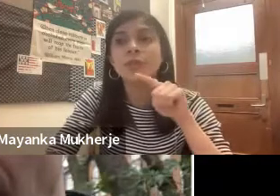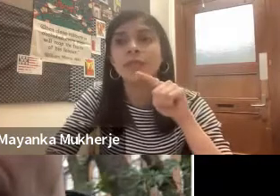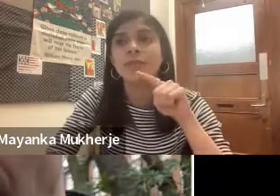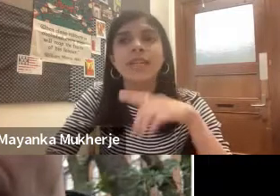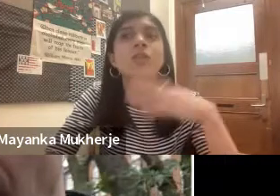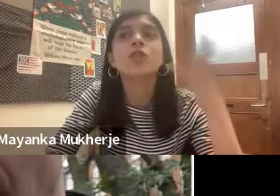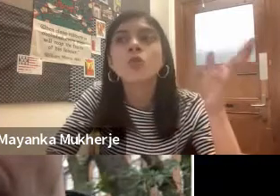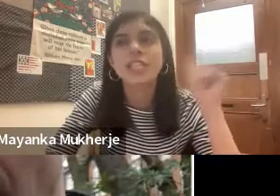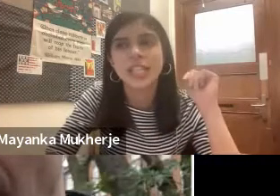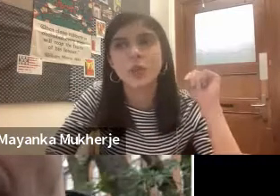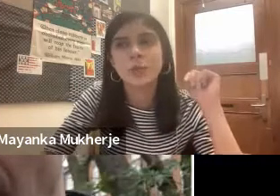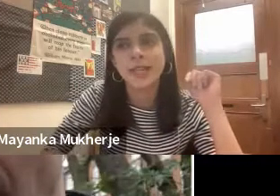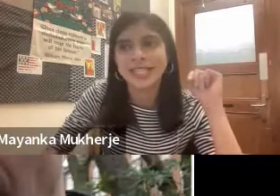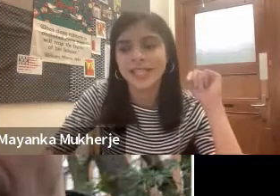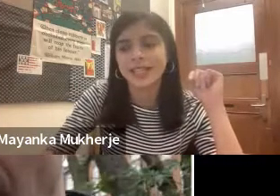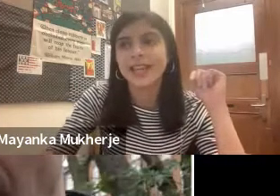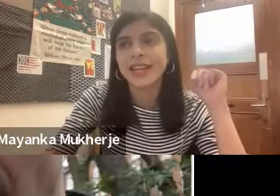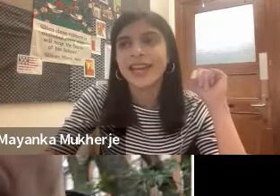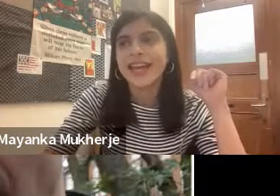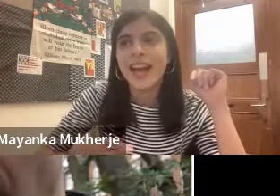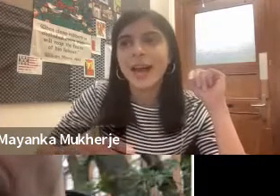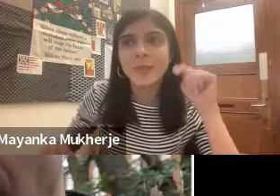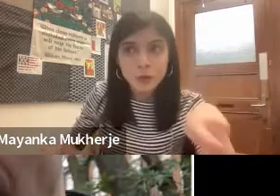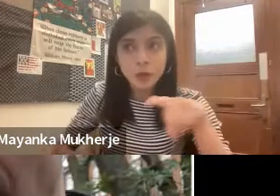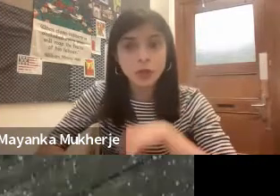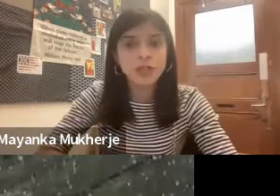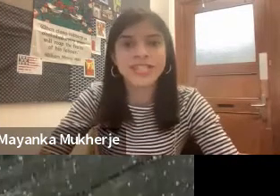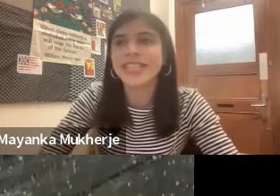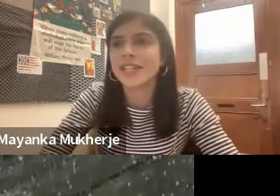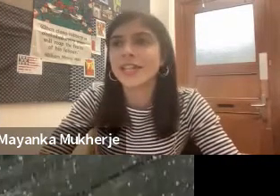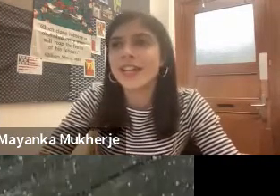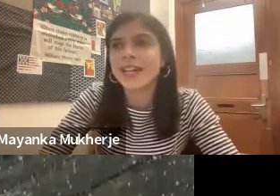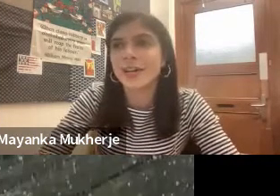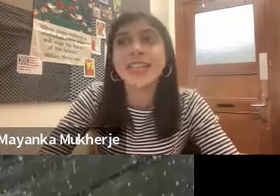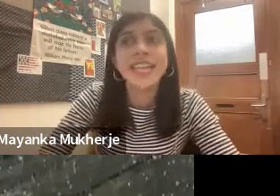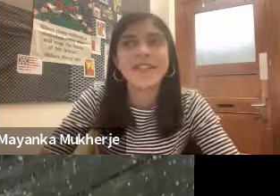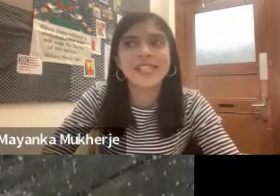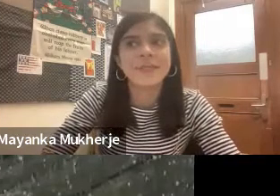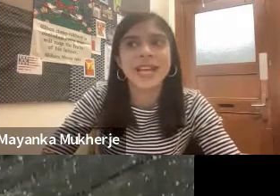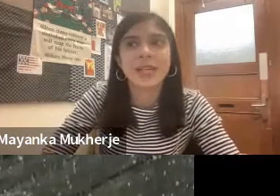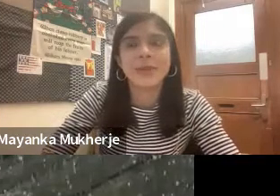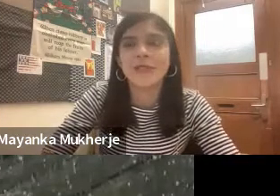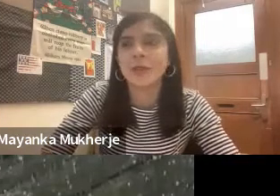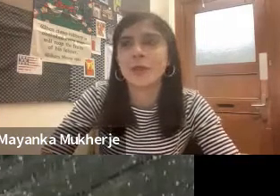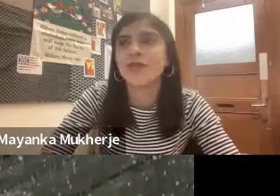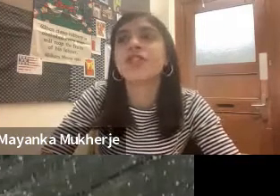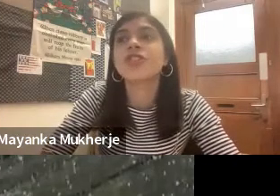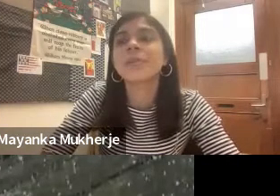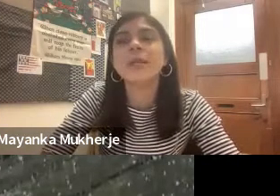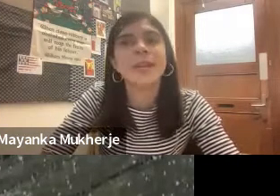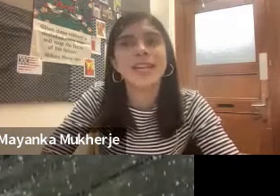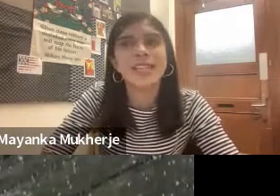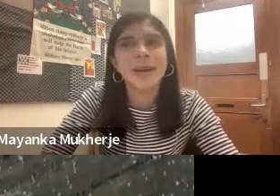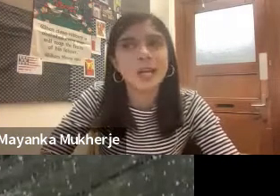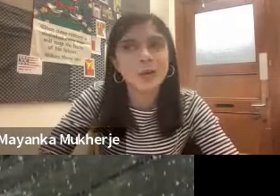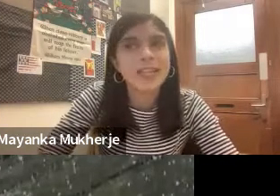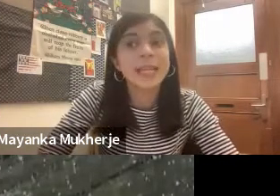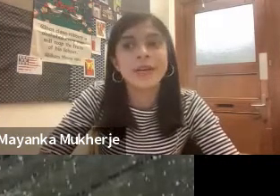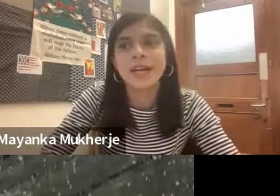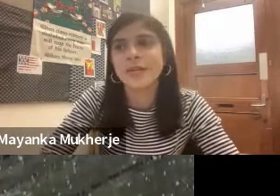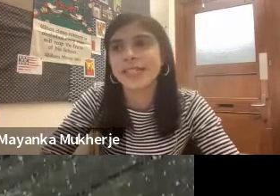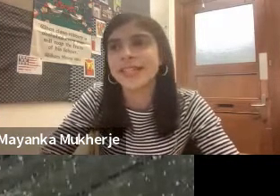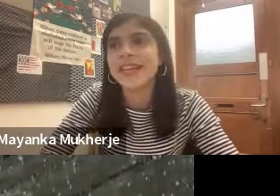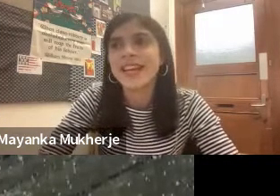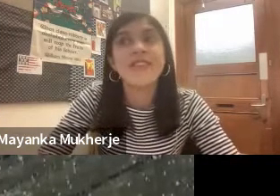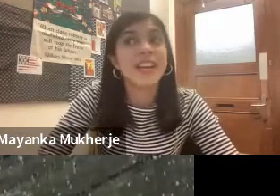means to build roots into a place. The photo you see here on the left is a black and white photo of a tree being planted by a local